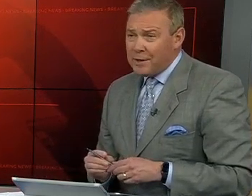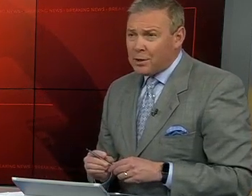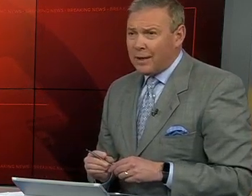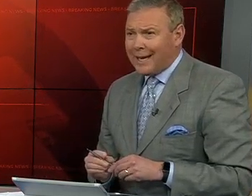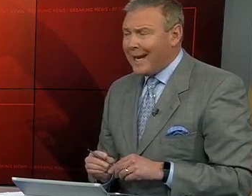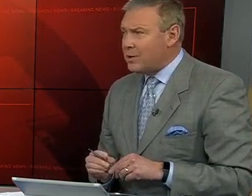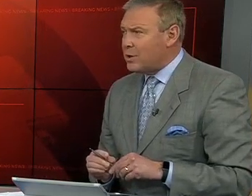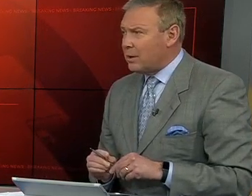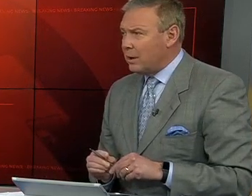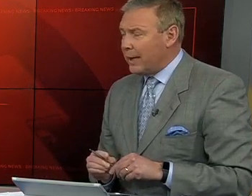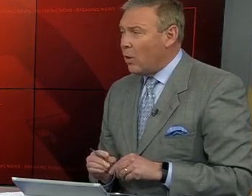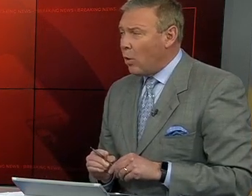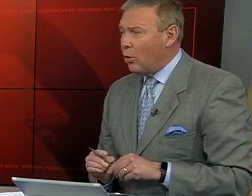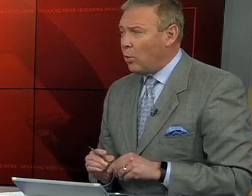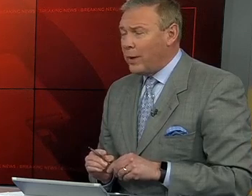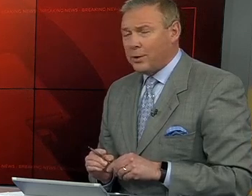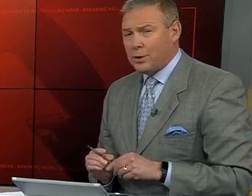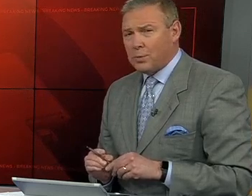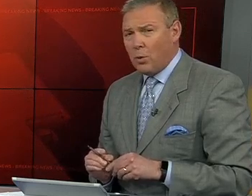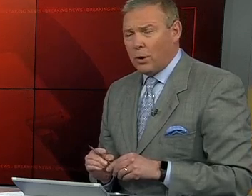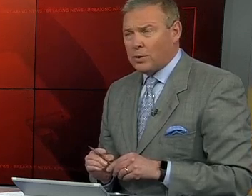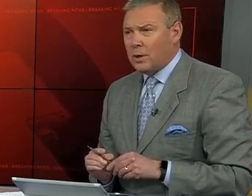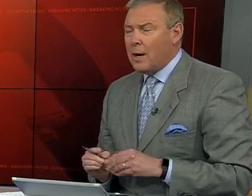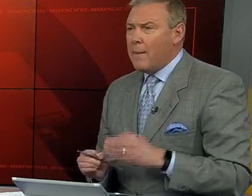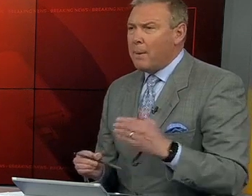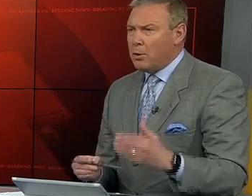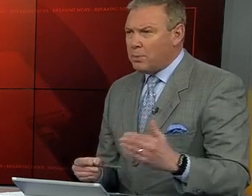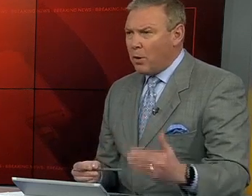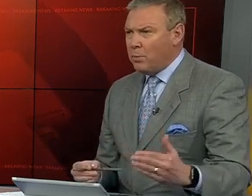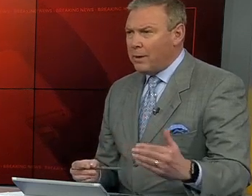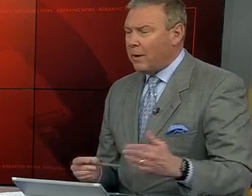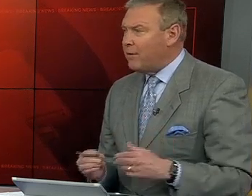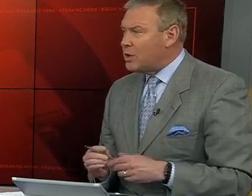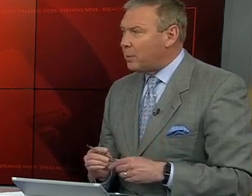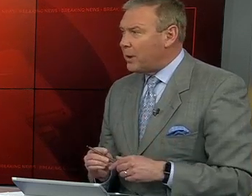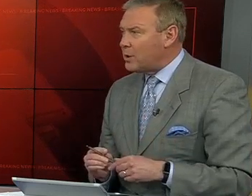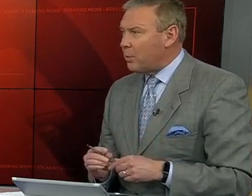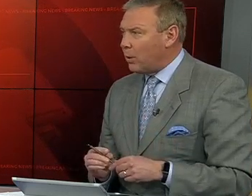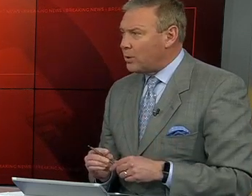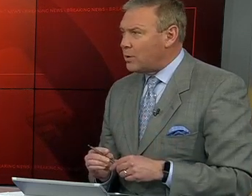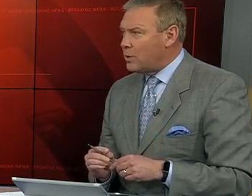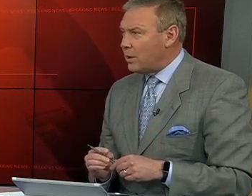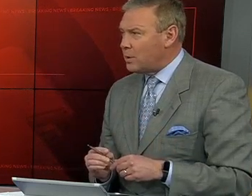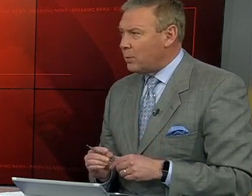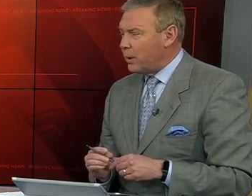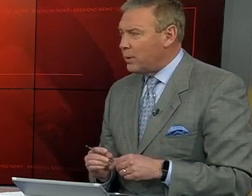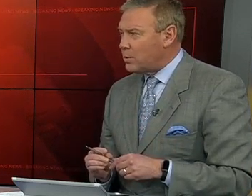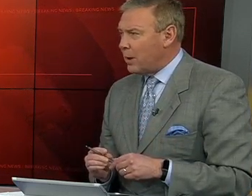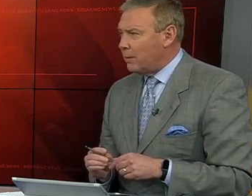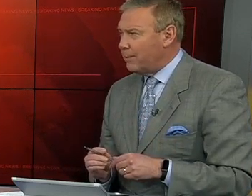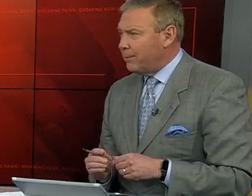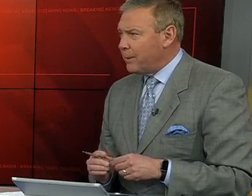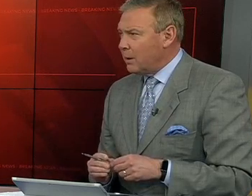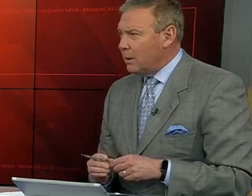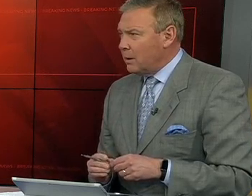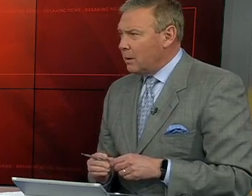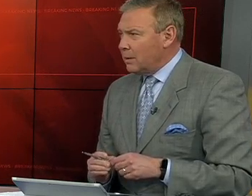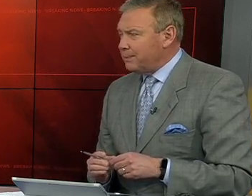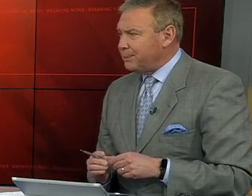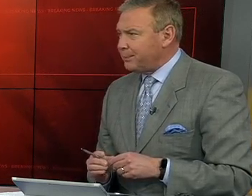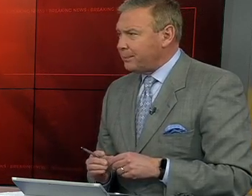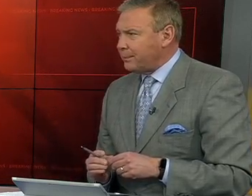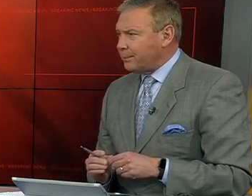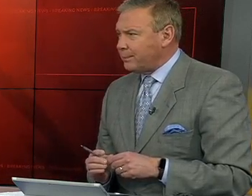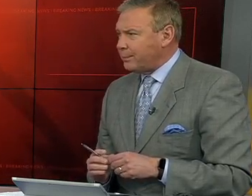now officially canceling all the winter sports. Postponement of the spring sports to this point as well. They had been postponed.